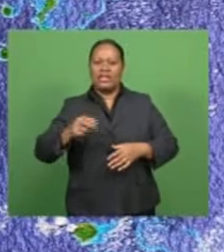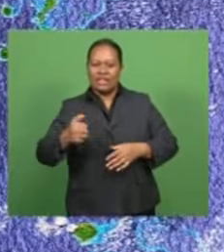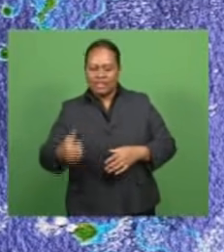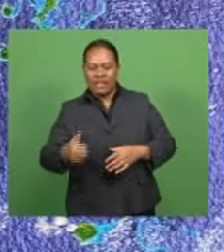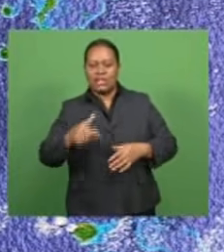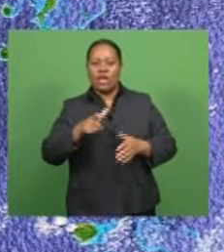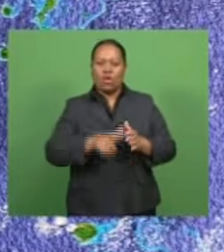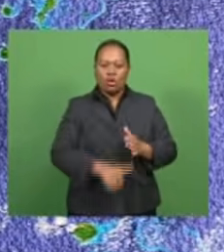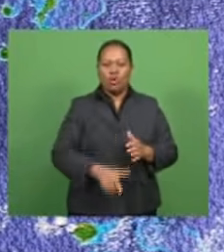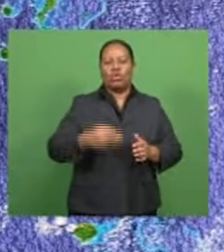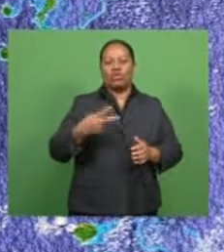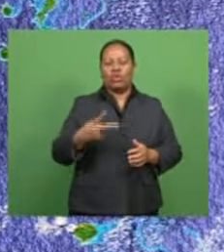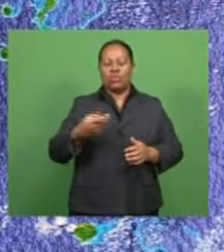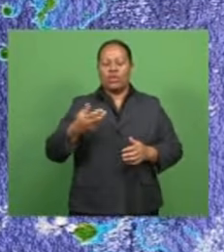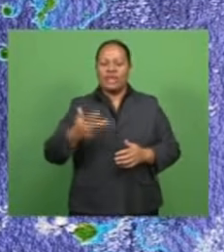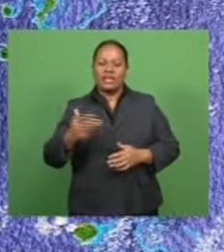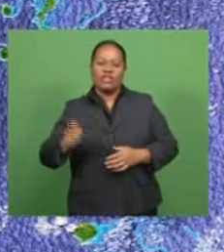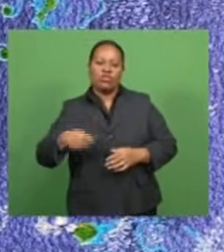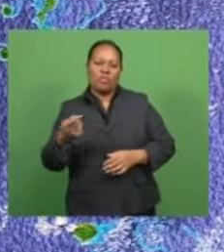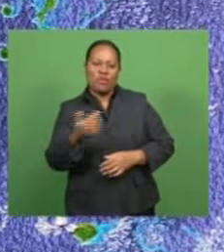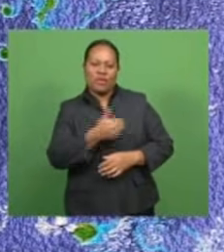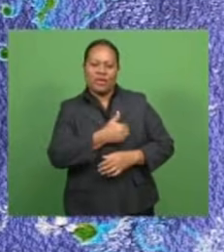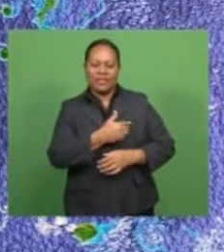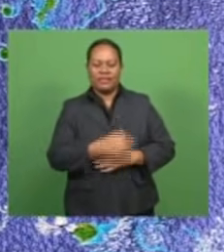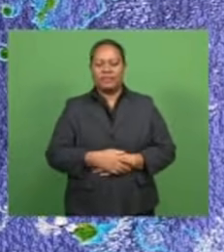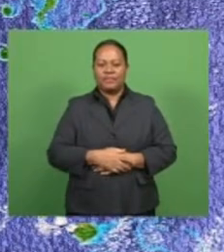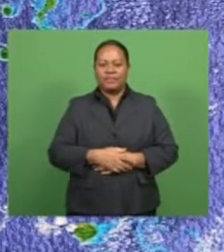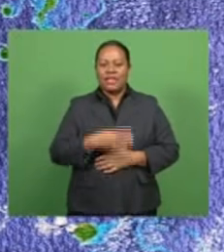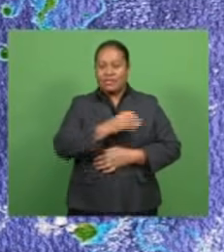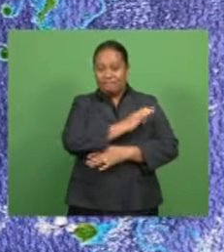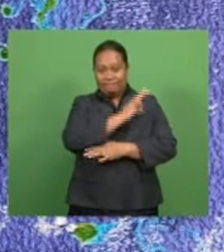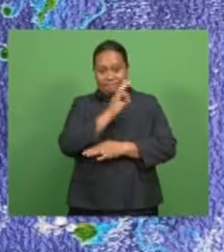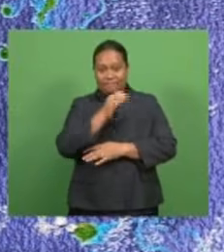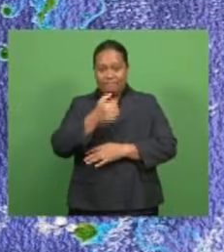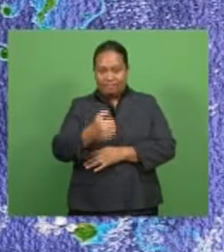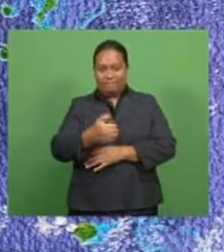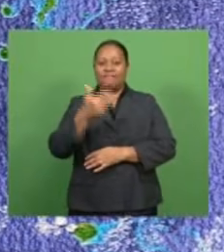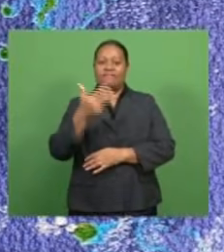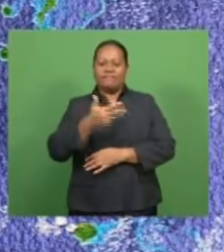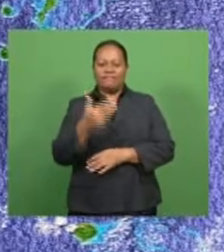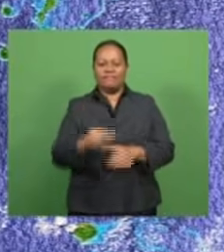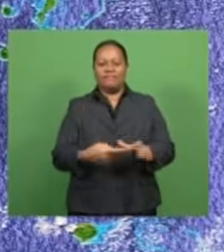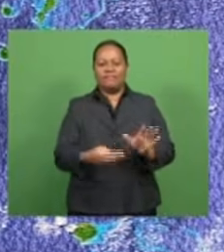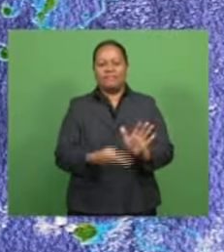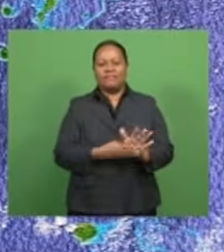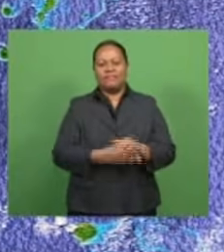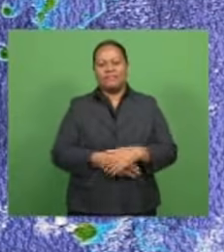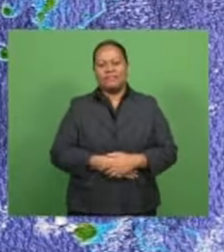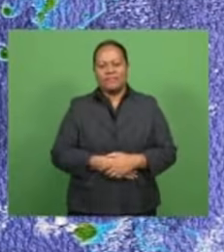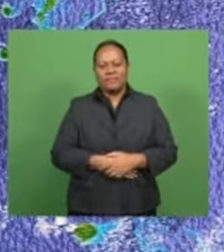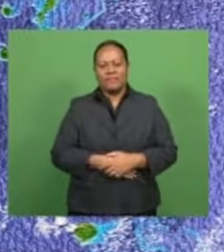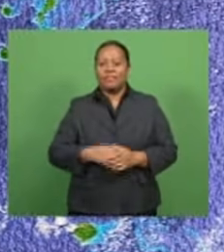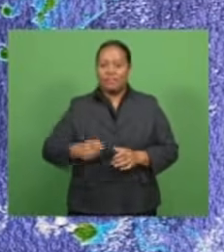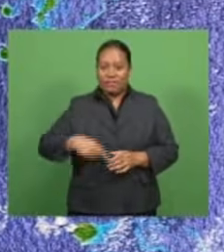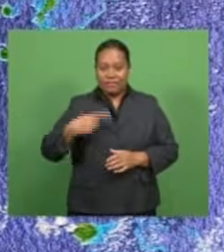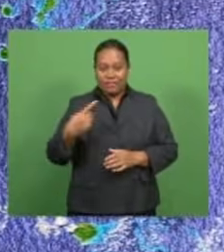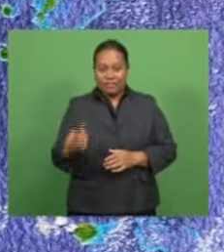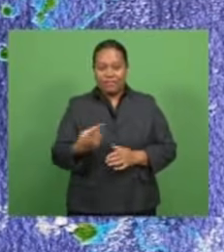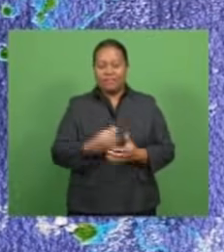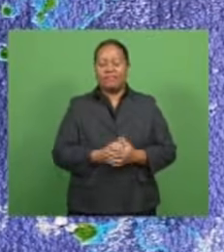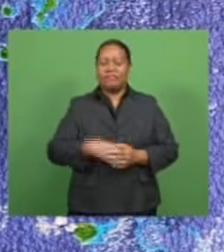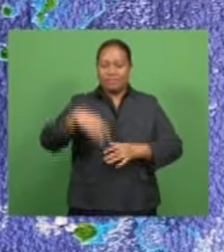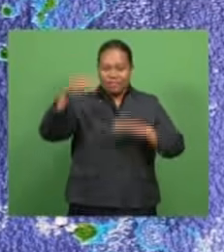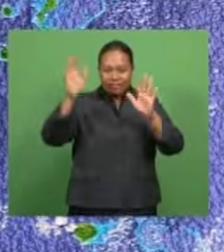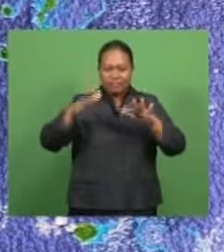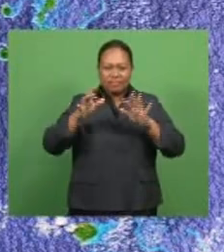low tide at 2:19 tomorrow morning. And sunrise is at 6:19. Now for tomorrow, it's occasional showers